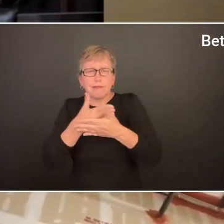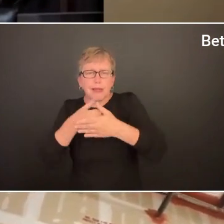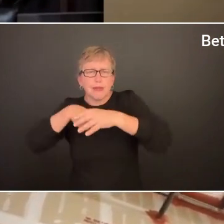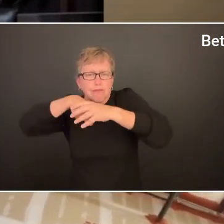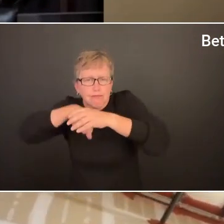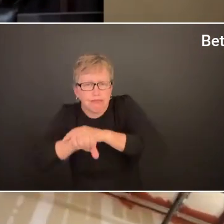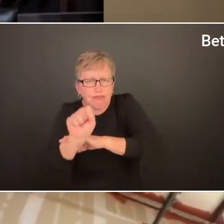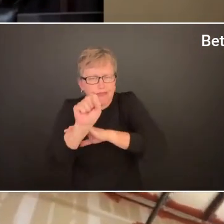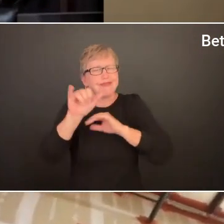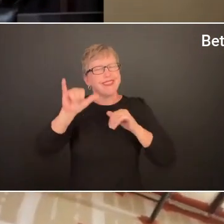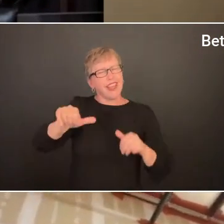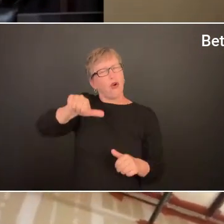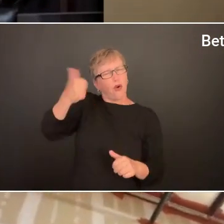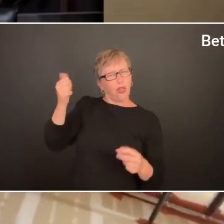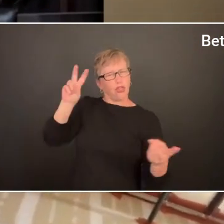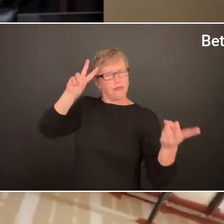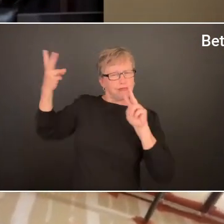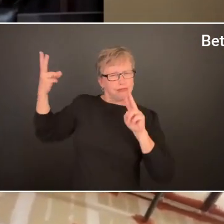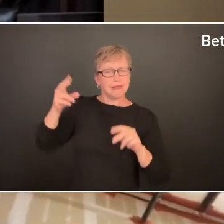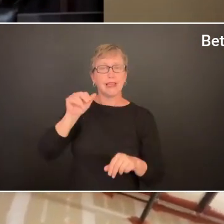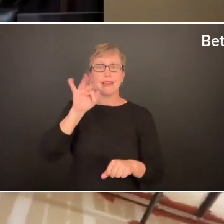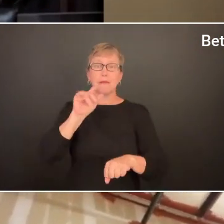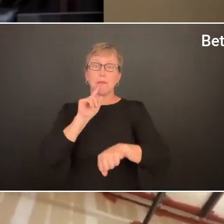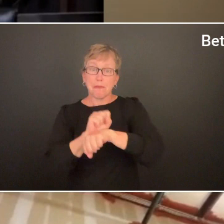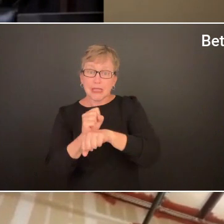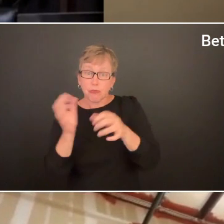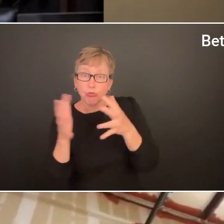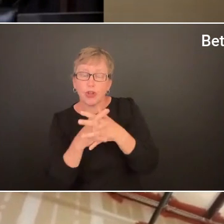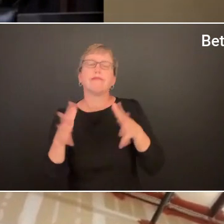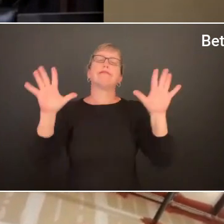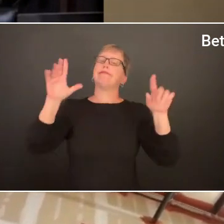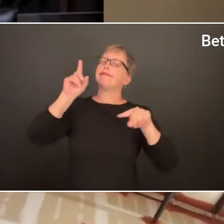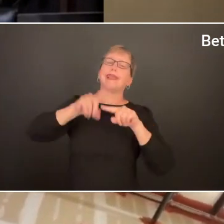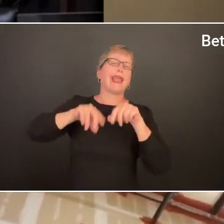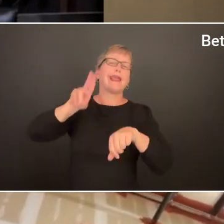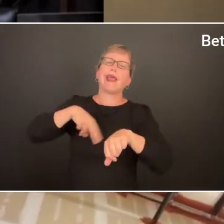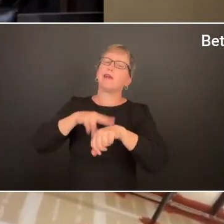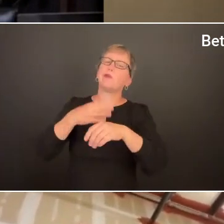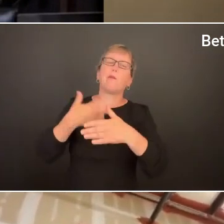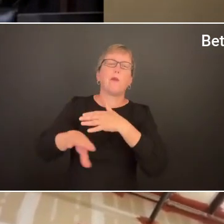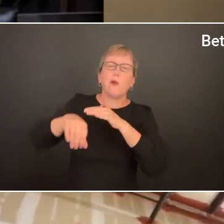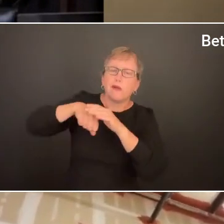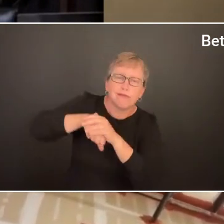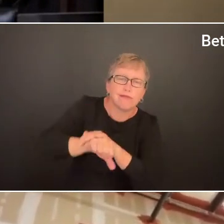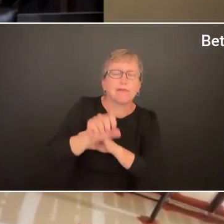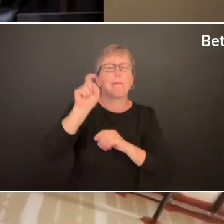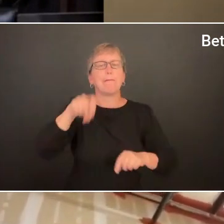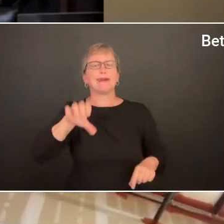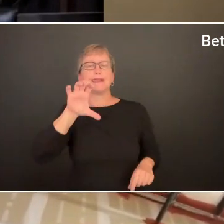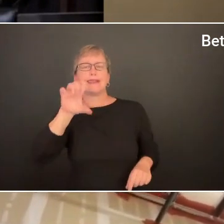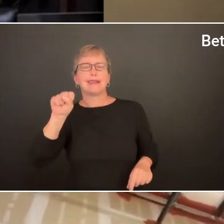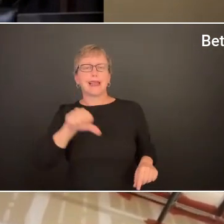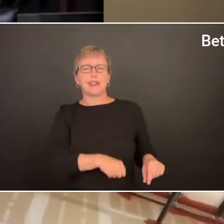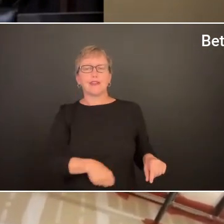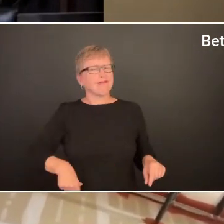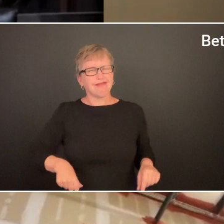another misconception, is that we must have a C-section. If we do get pregnant, we won't be able to